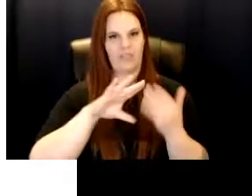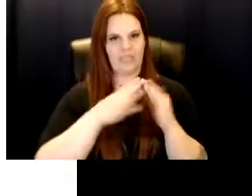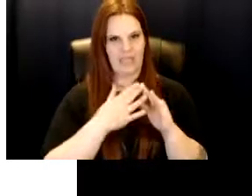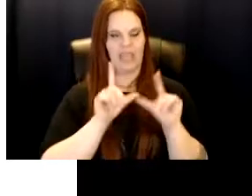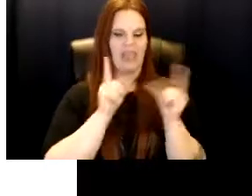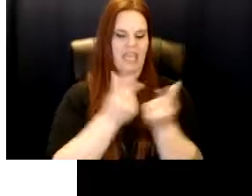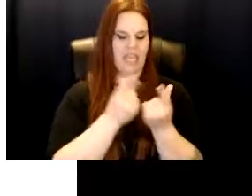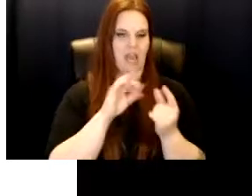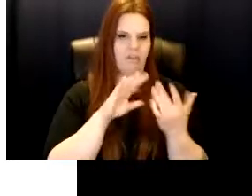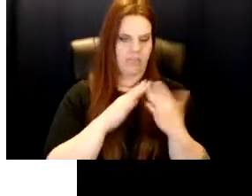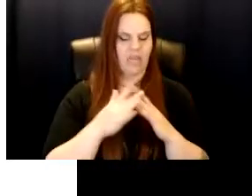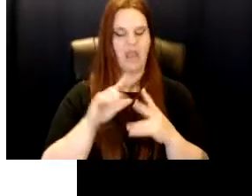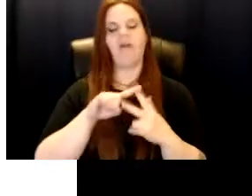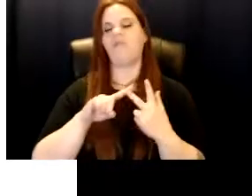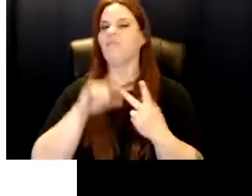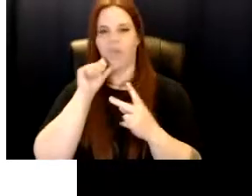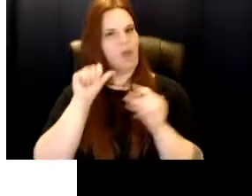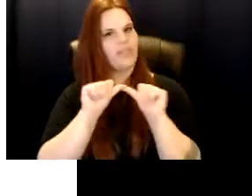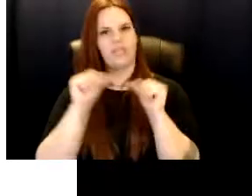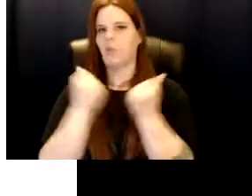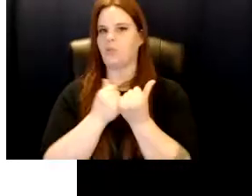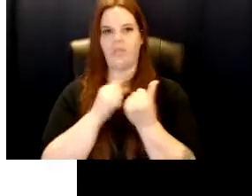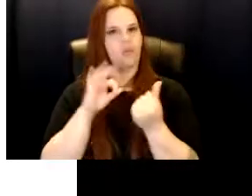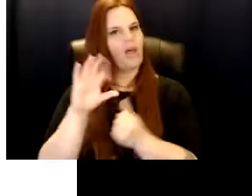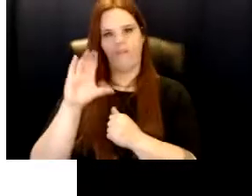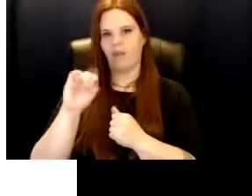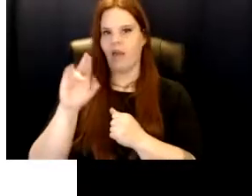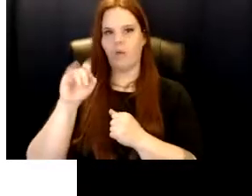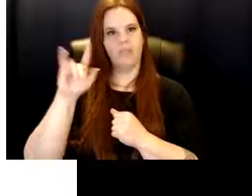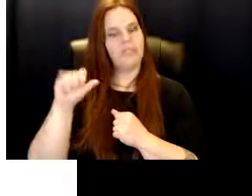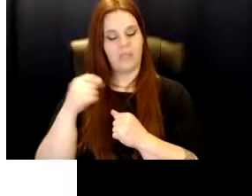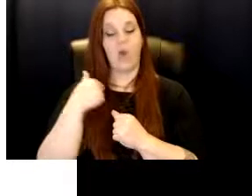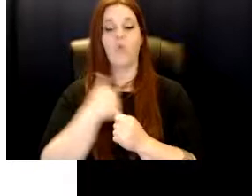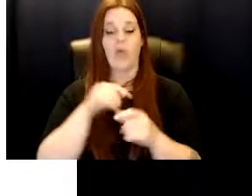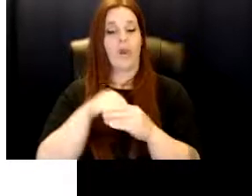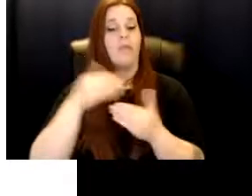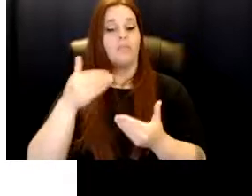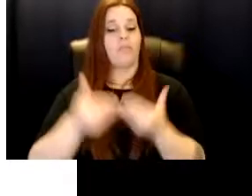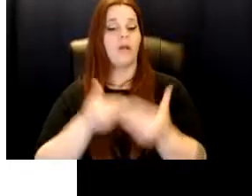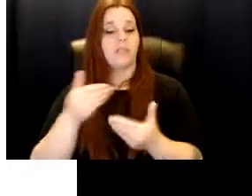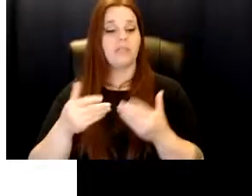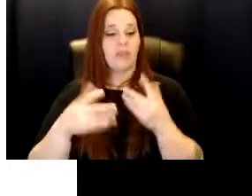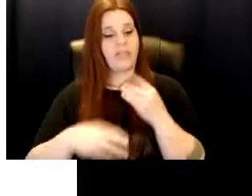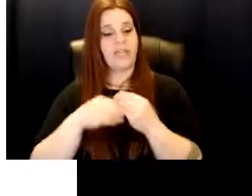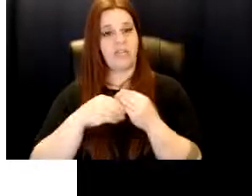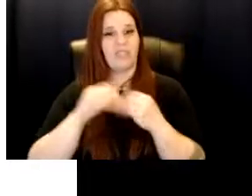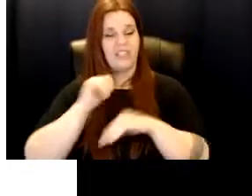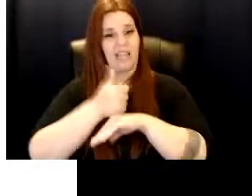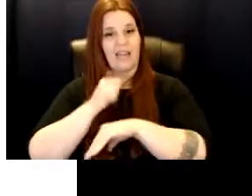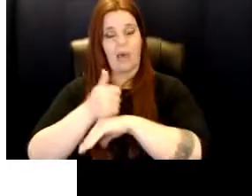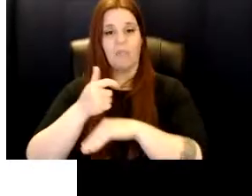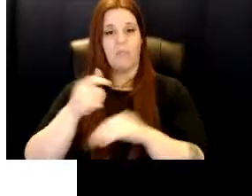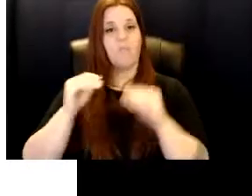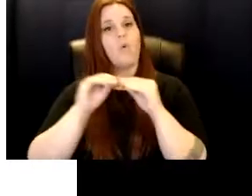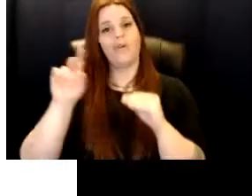And we're in the process right now of setting up additional dates to present that. What we have